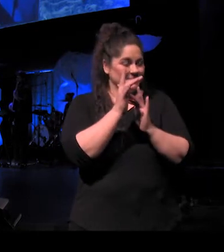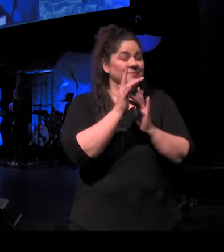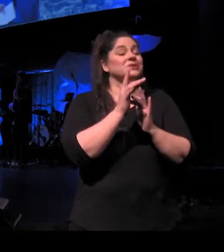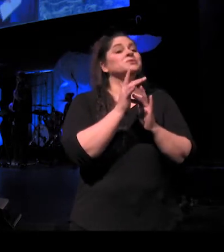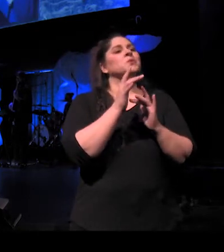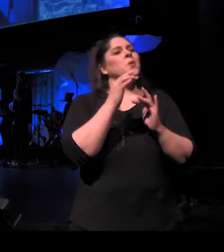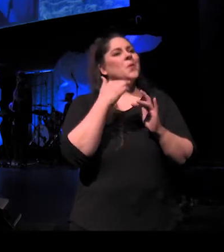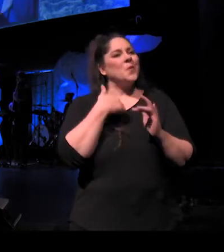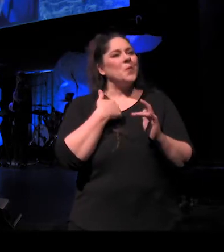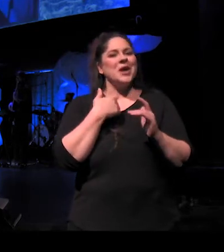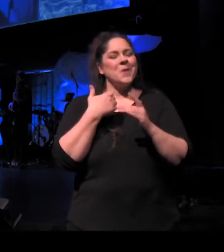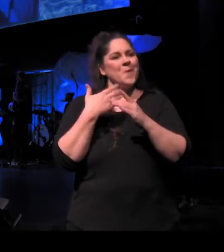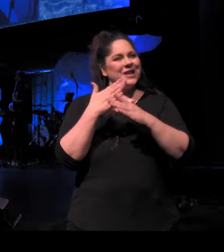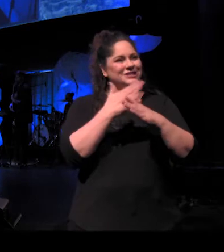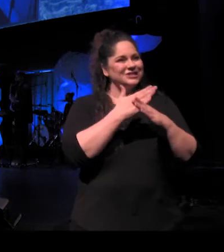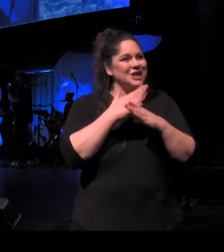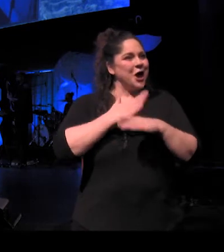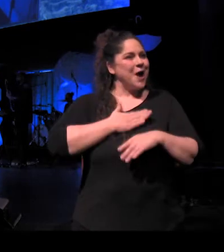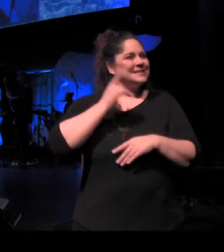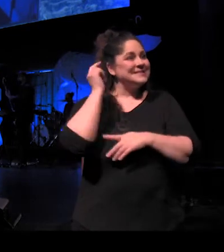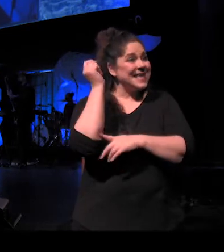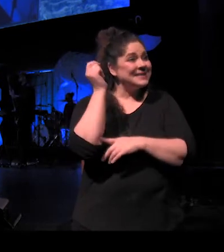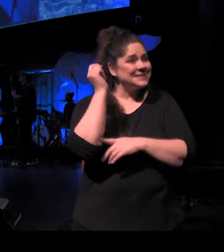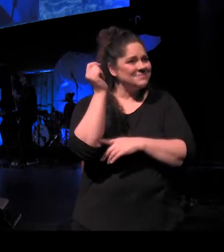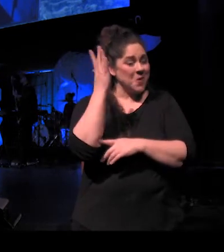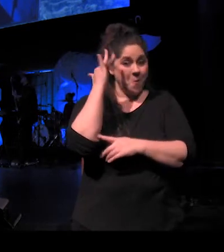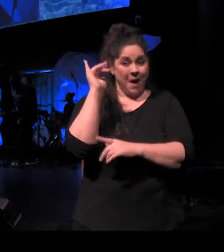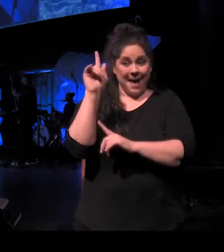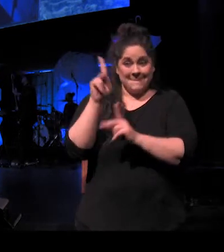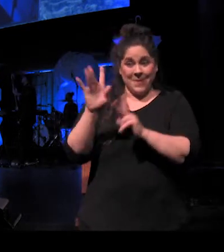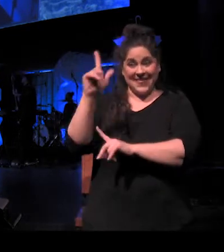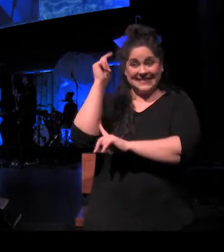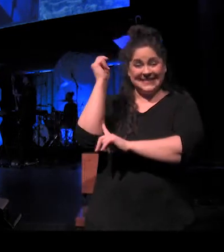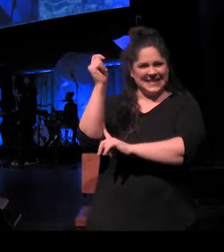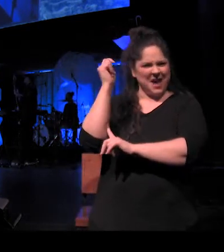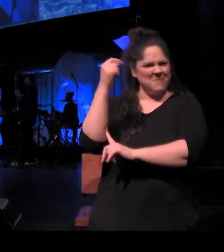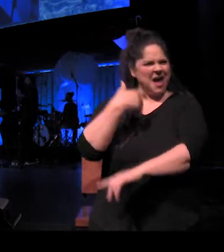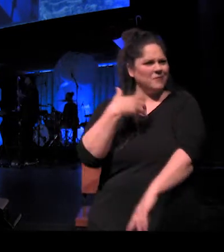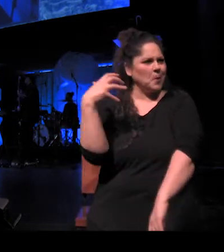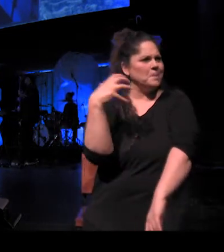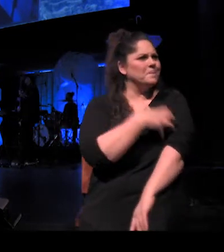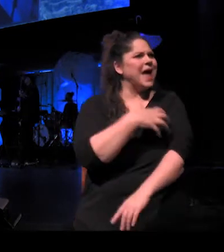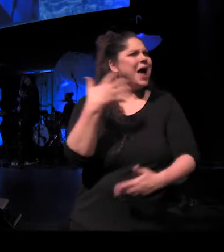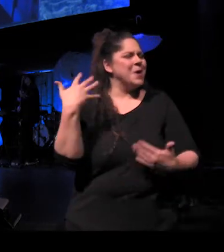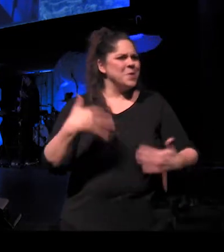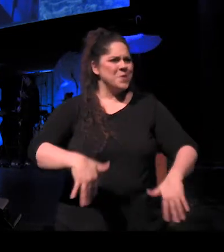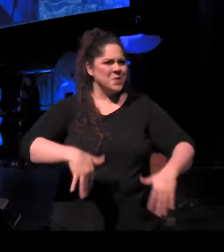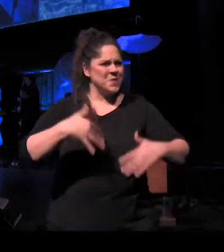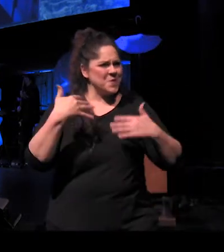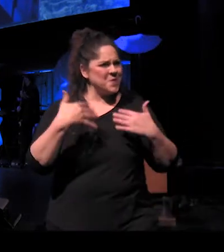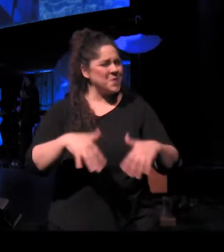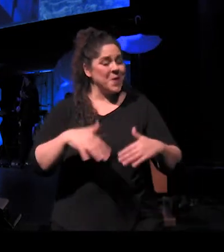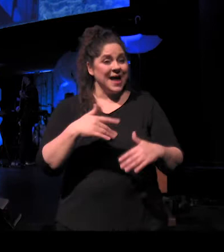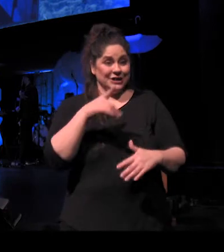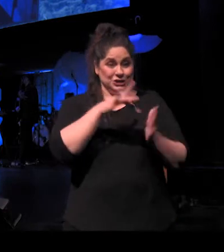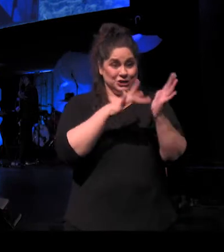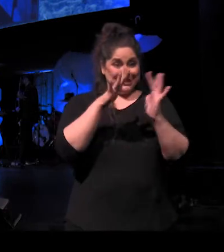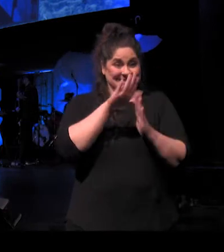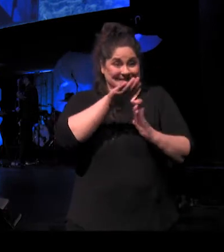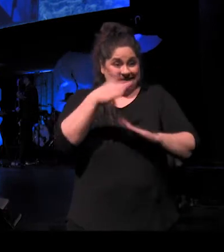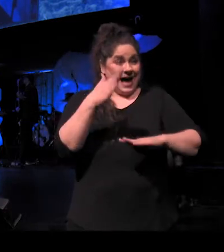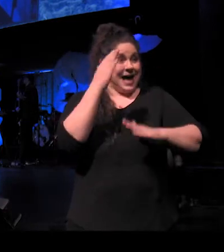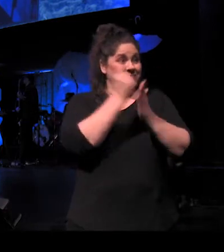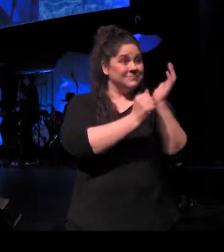we share our testimonies because they are powerful. Scripture says our testimonies matched with the blood of Jesus. What Jesus did for us on the